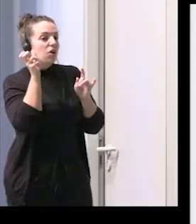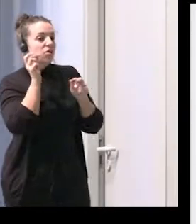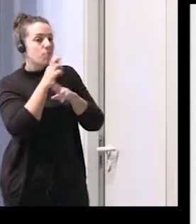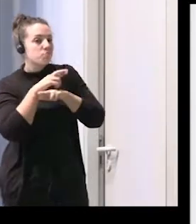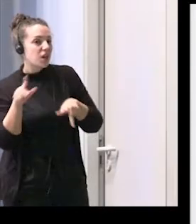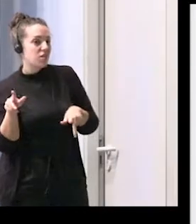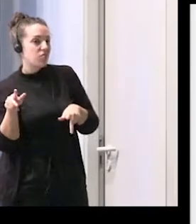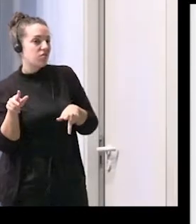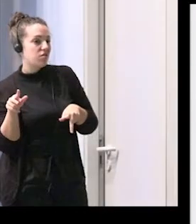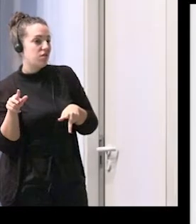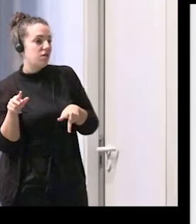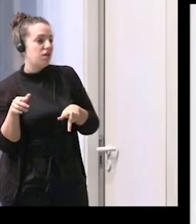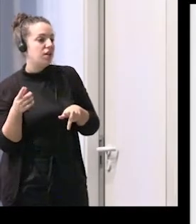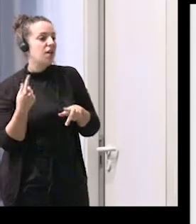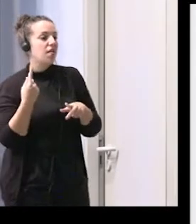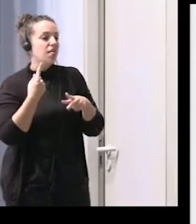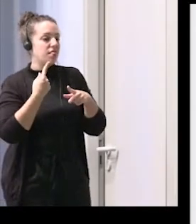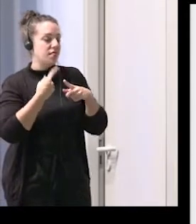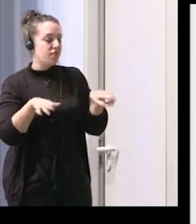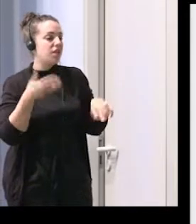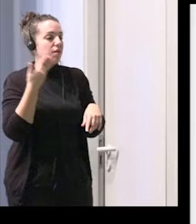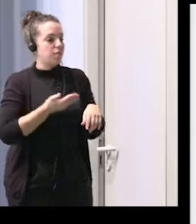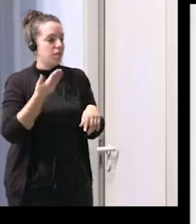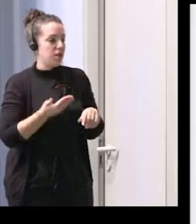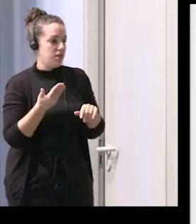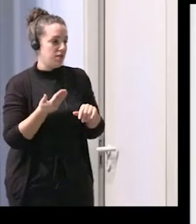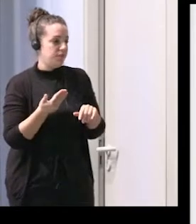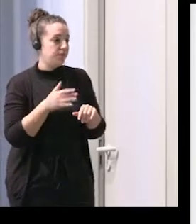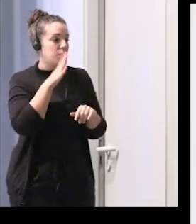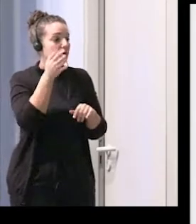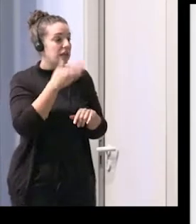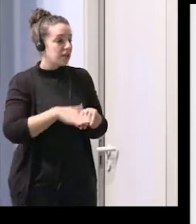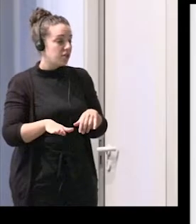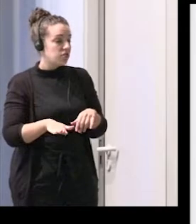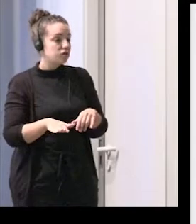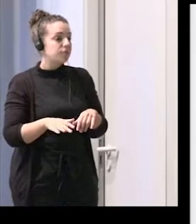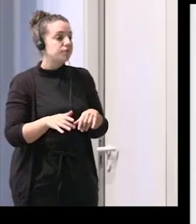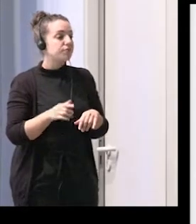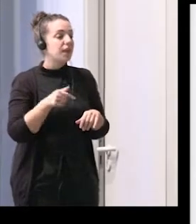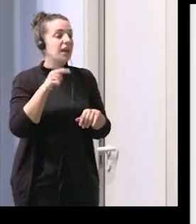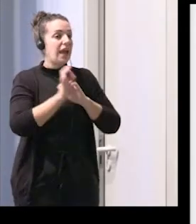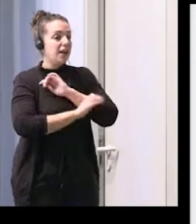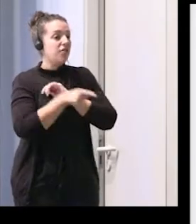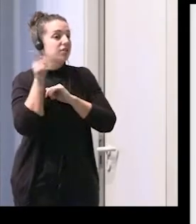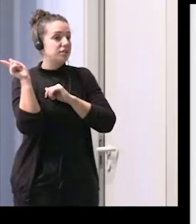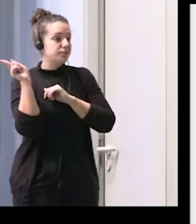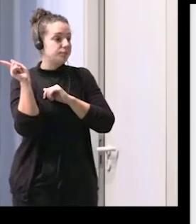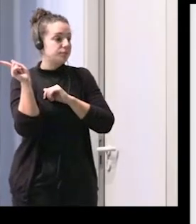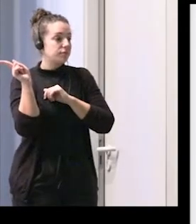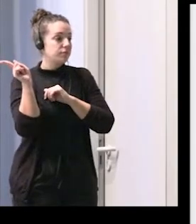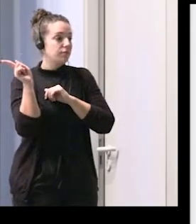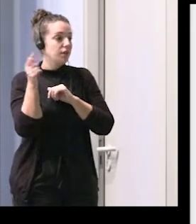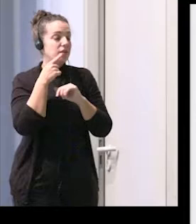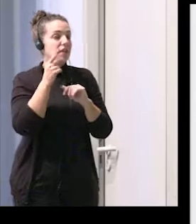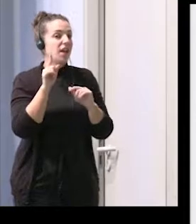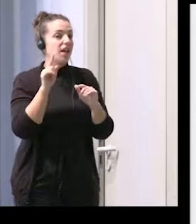significant, meaning that these children are showing, even in this task, effects of their oral